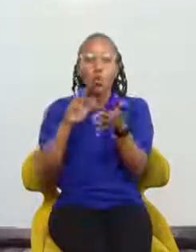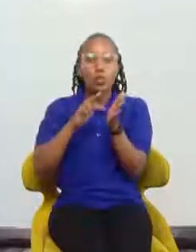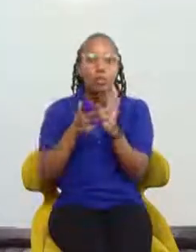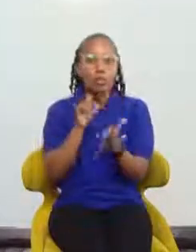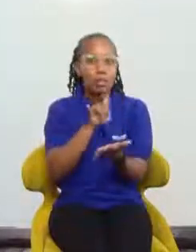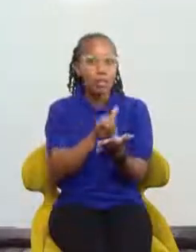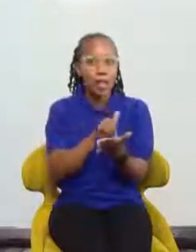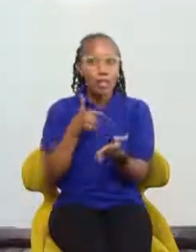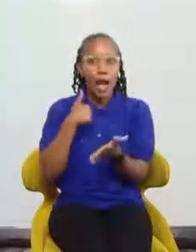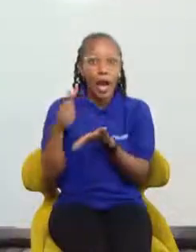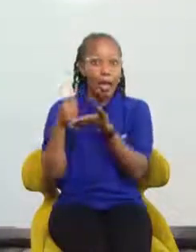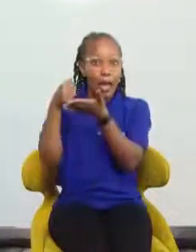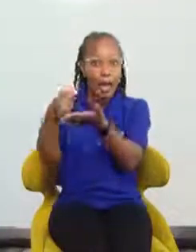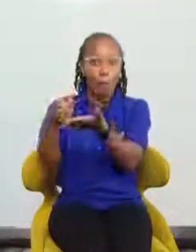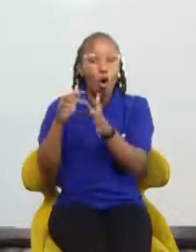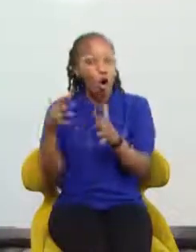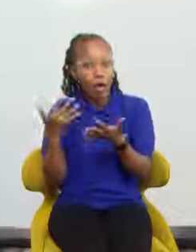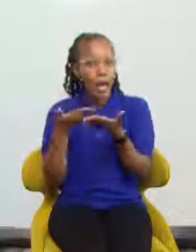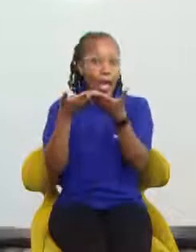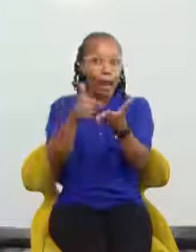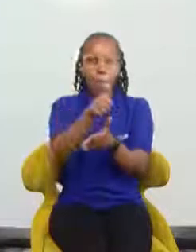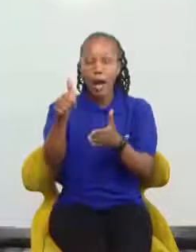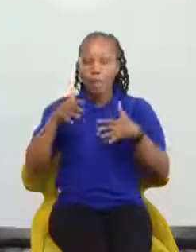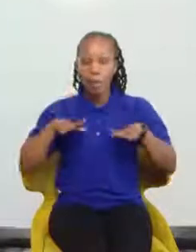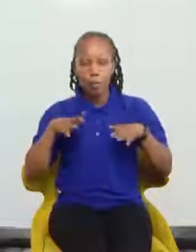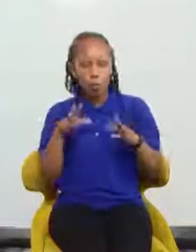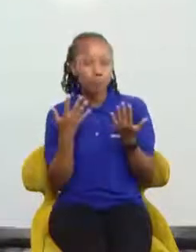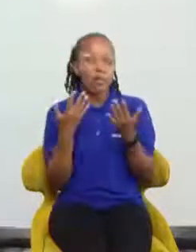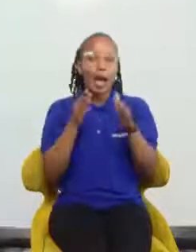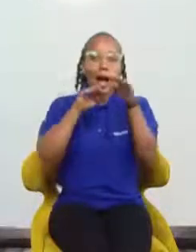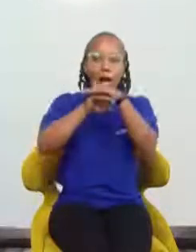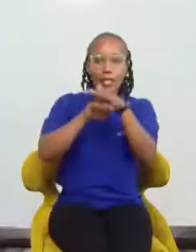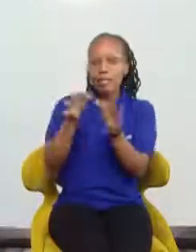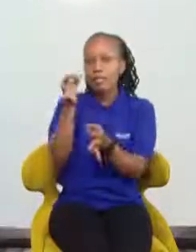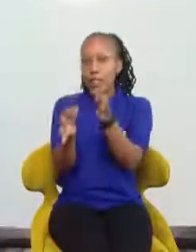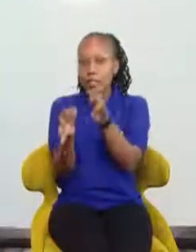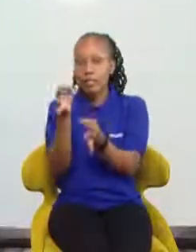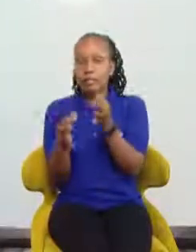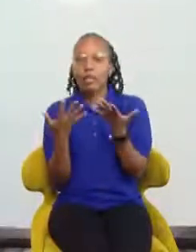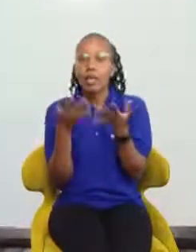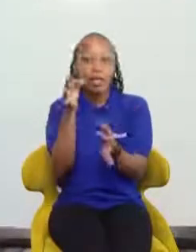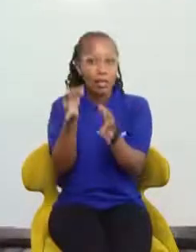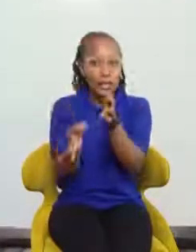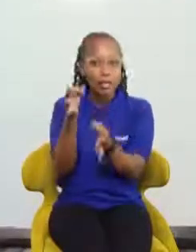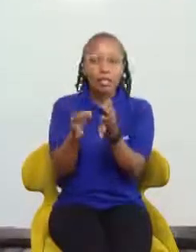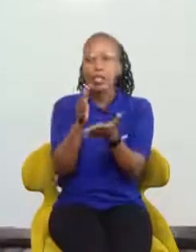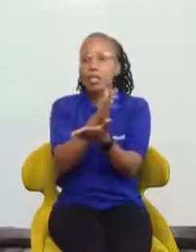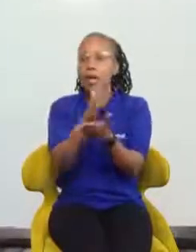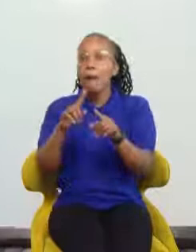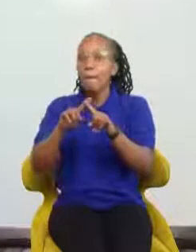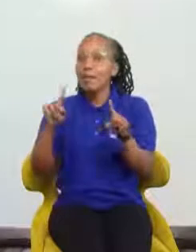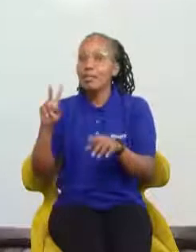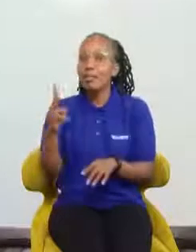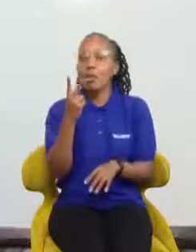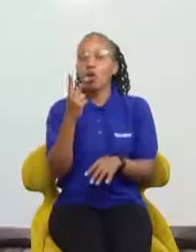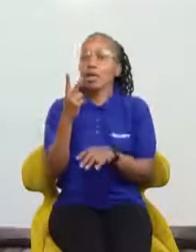help or should help other people access justice in the justice sector. But secondly, as a person